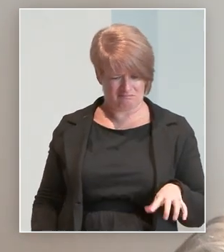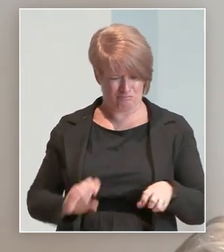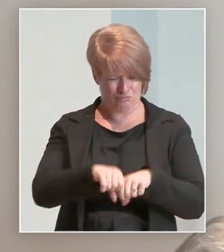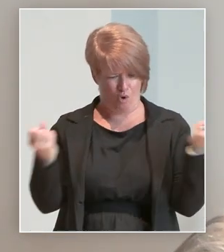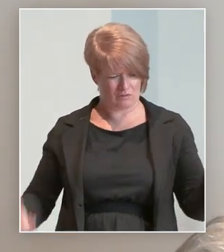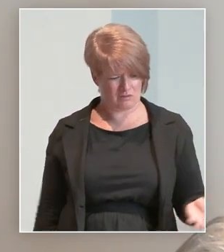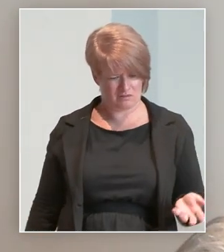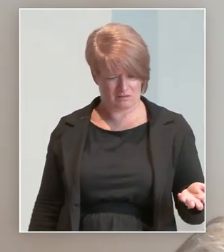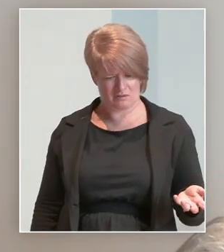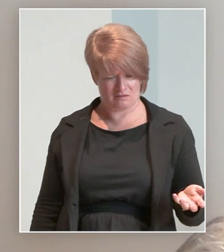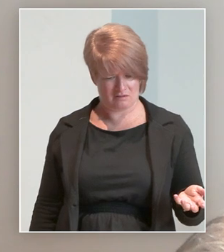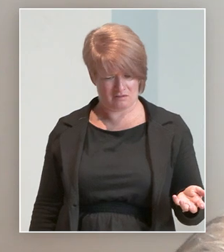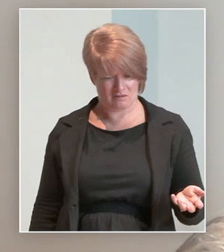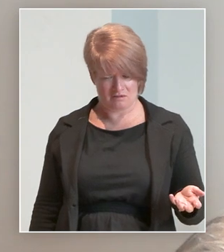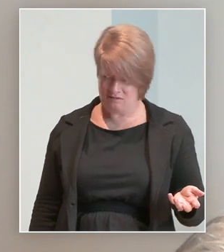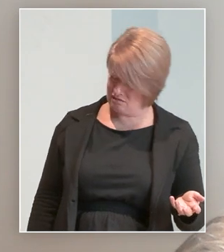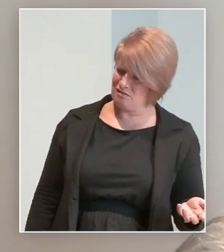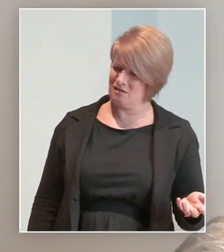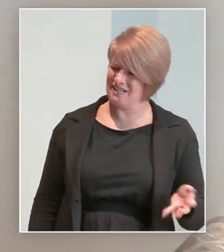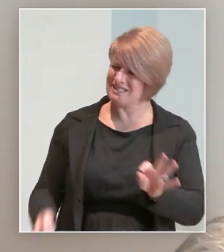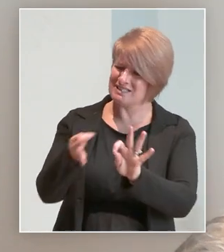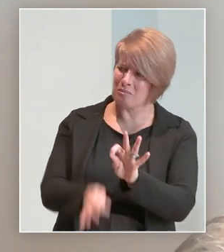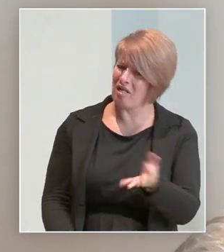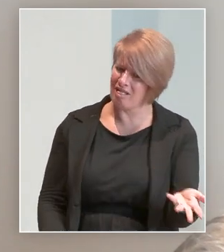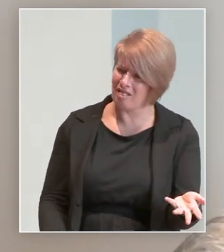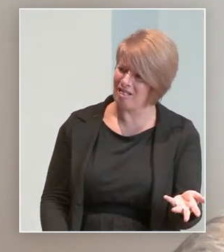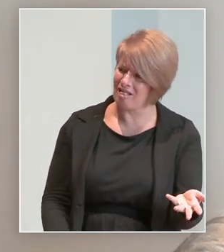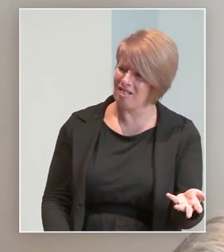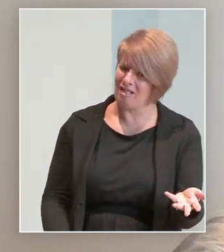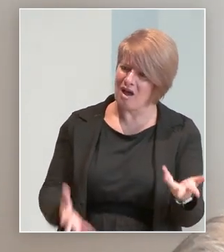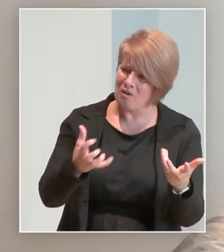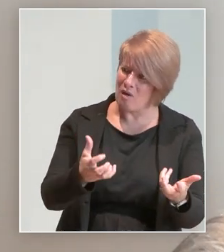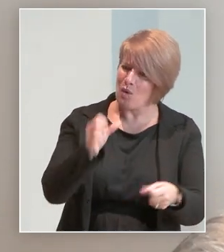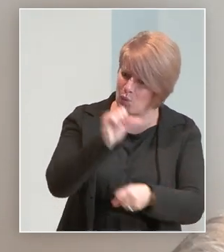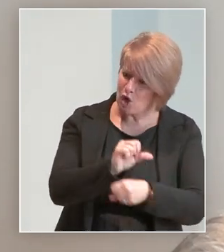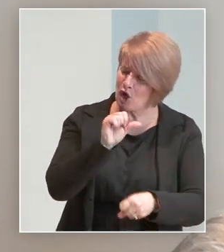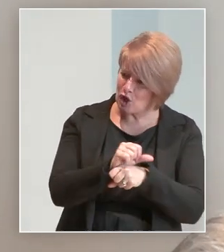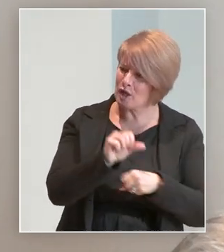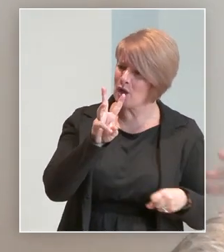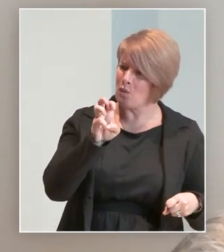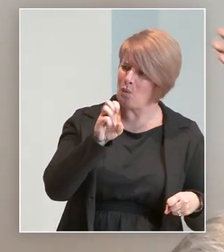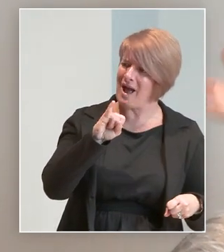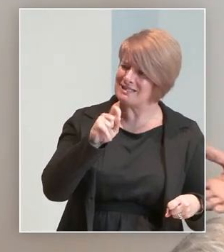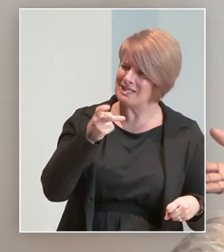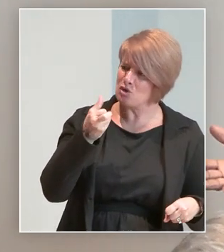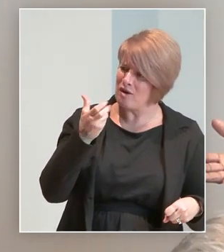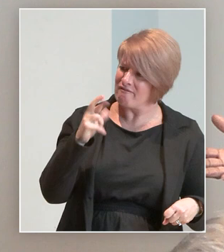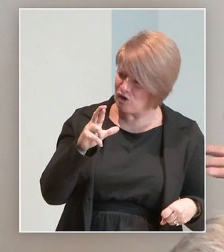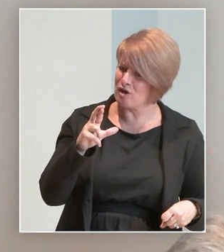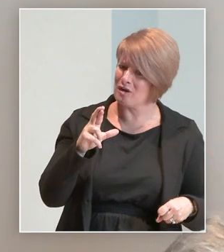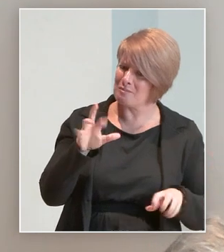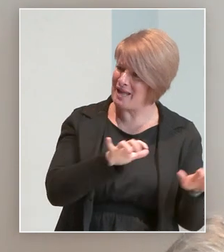busted. The request and threat was simple. Get a working Boysendorfer Imperial piano or